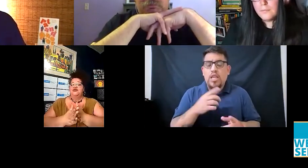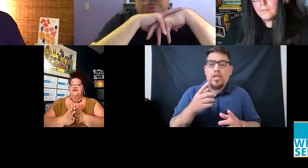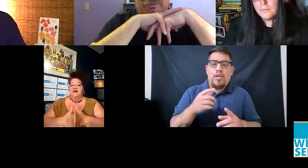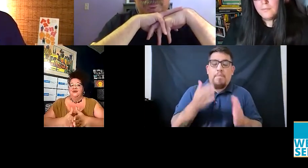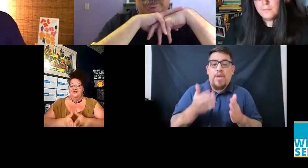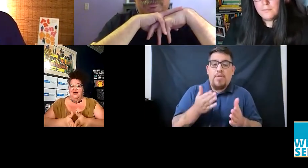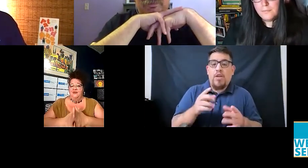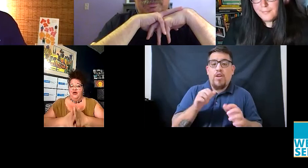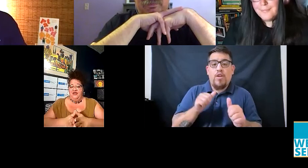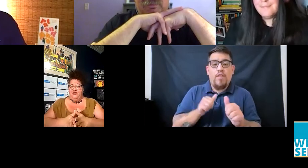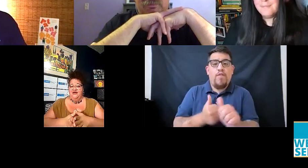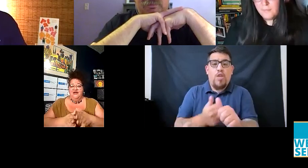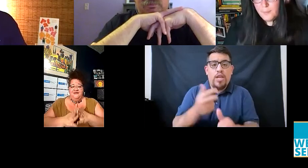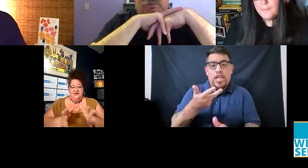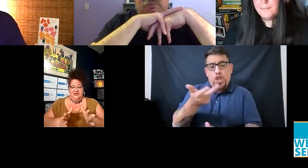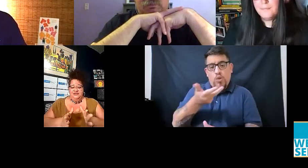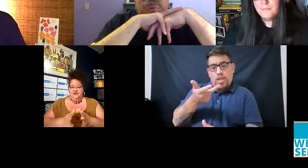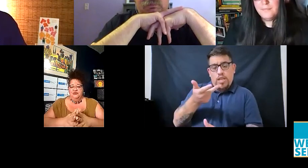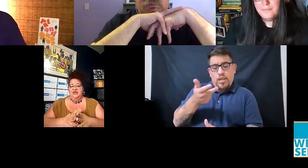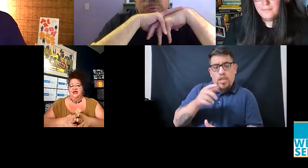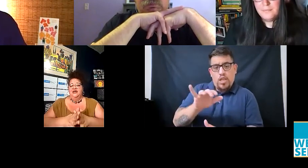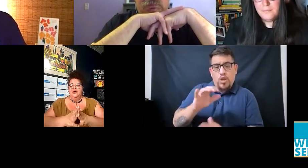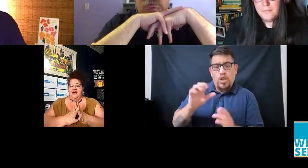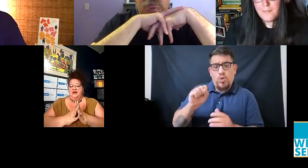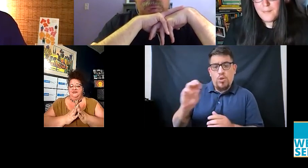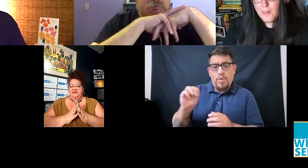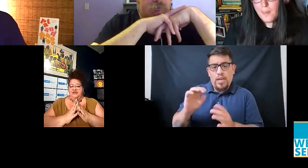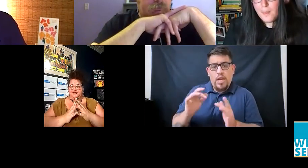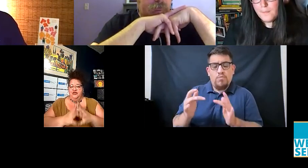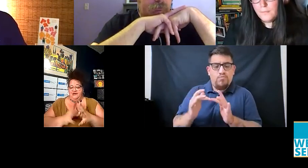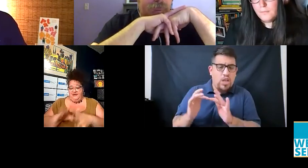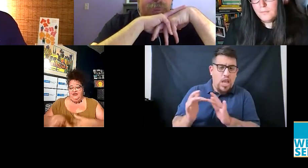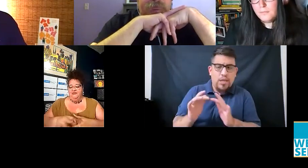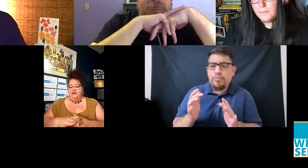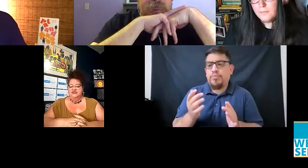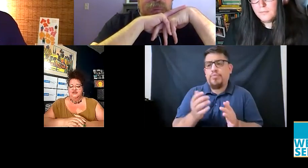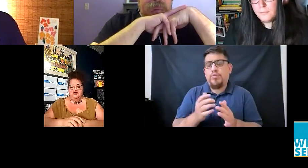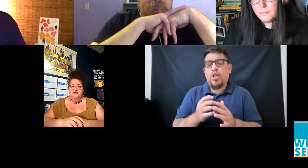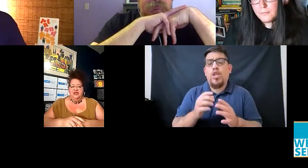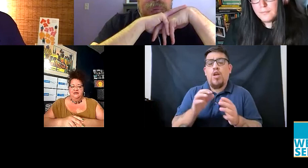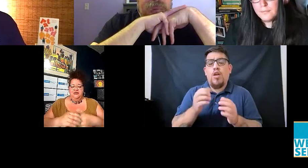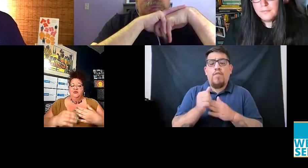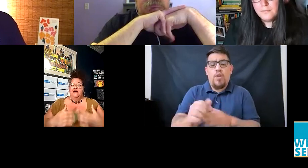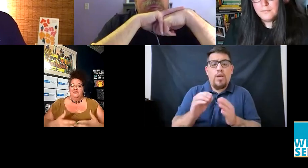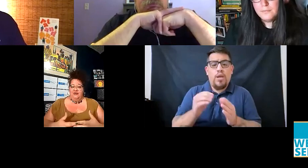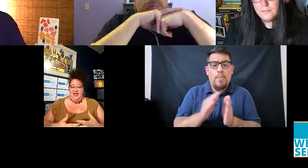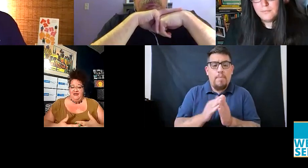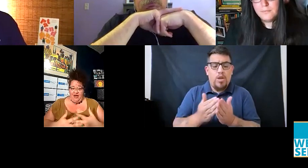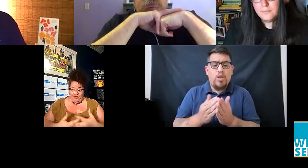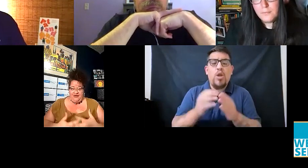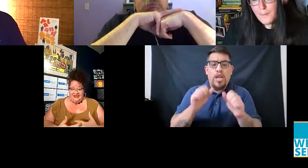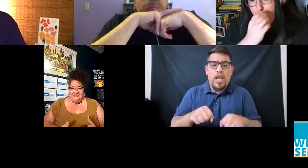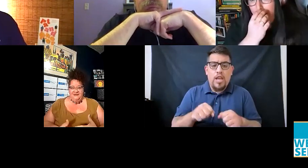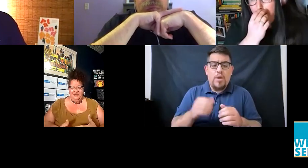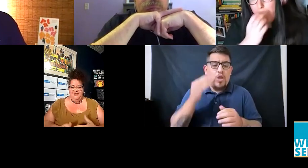sure that you are following them on their various social media and following the book so that you can be aware of when they have